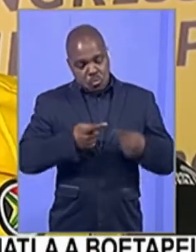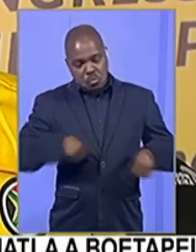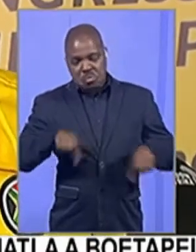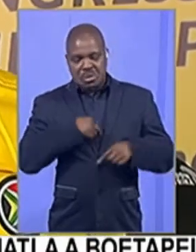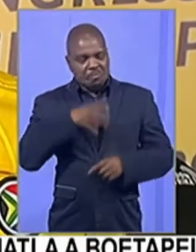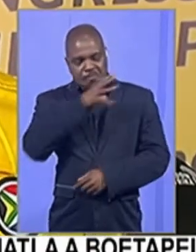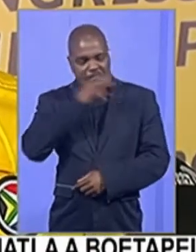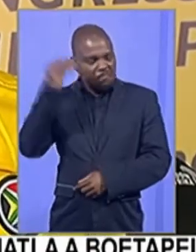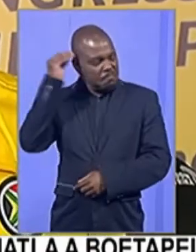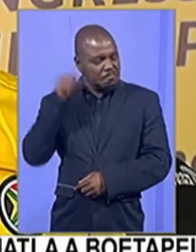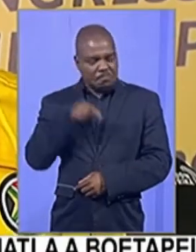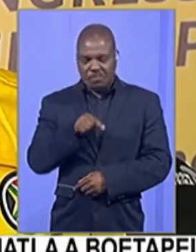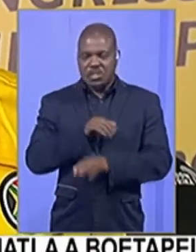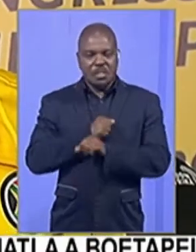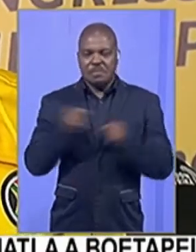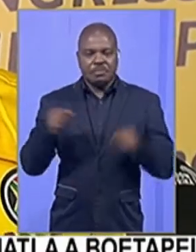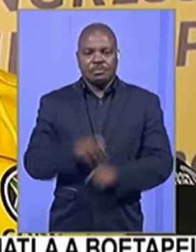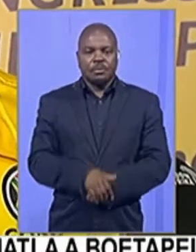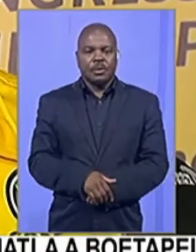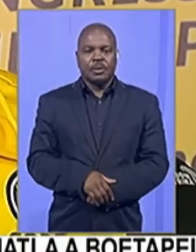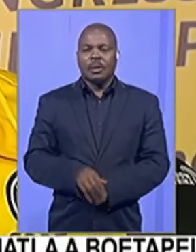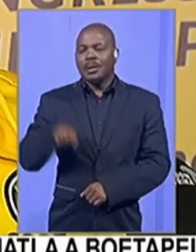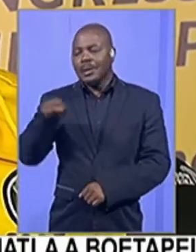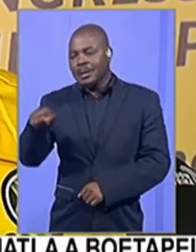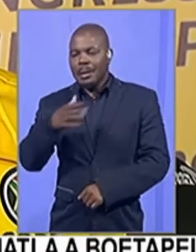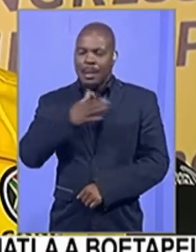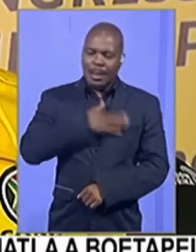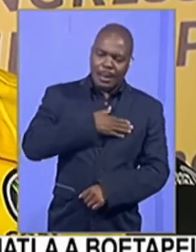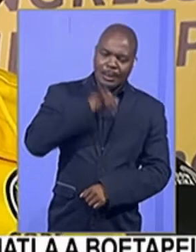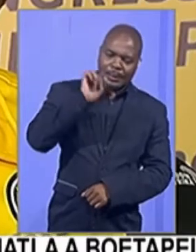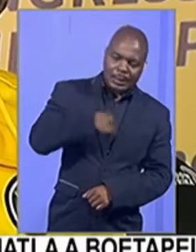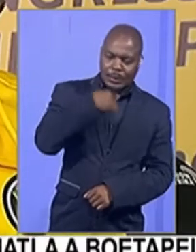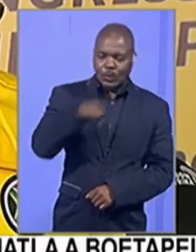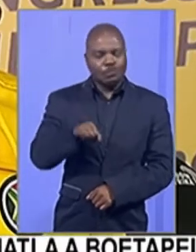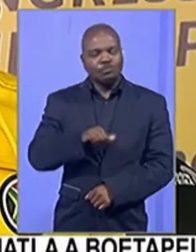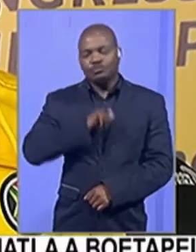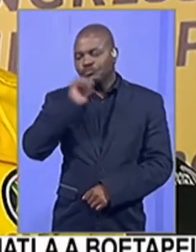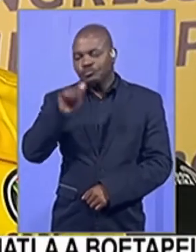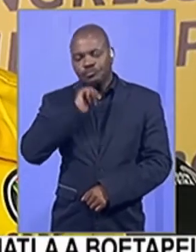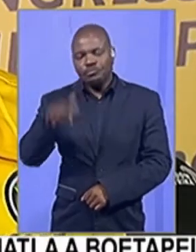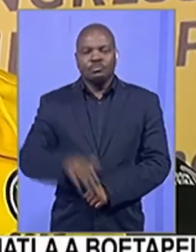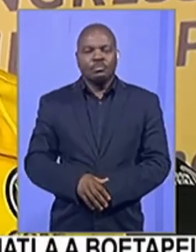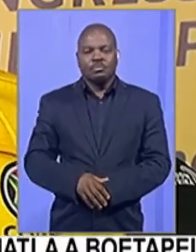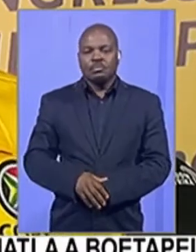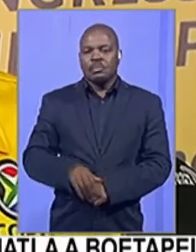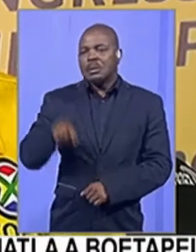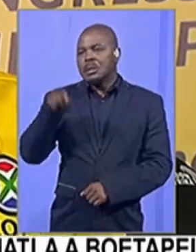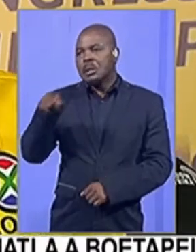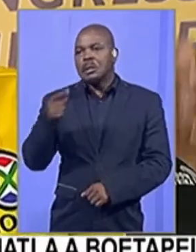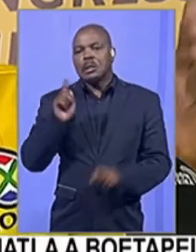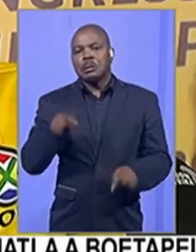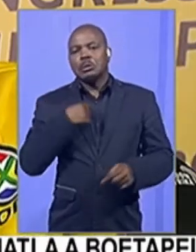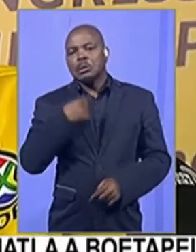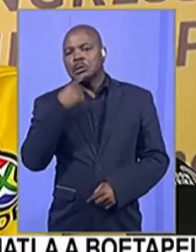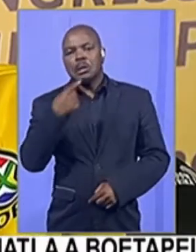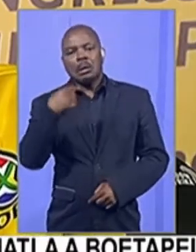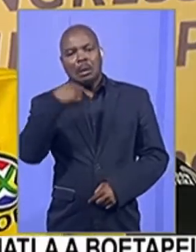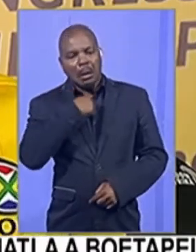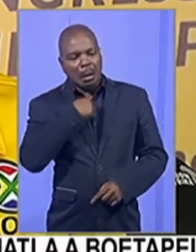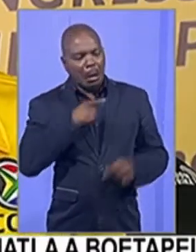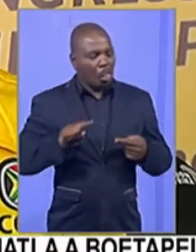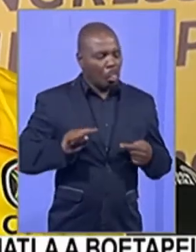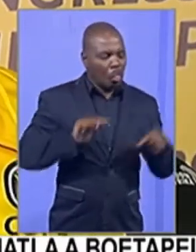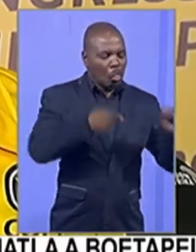be taken into consideration. So whether he likes it or not, he must just follow that. He can't rise and say, I'm going to contest